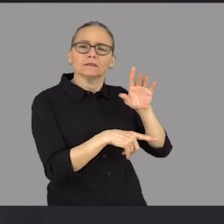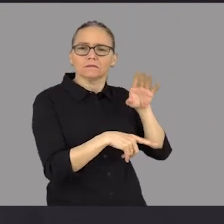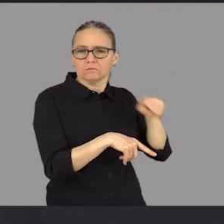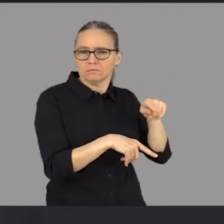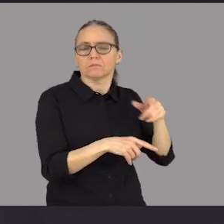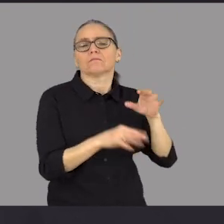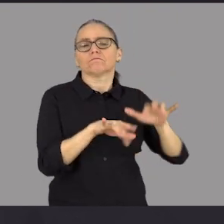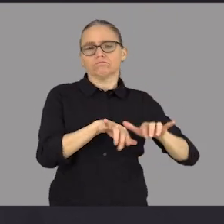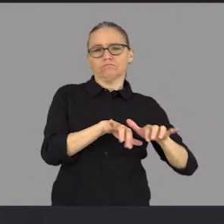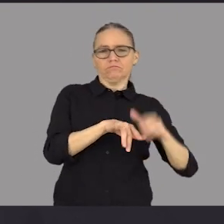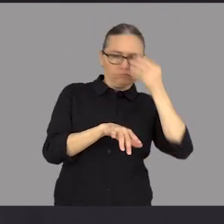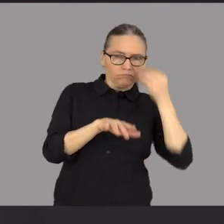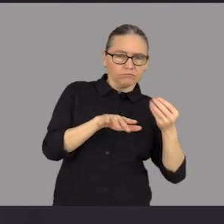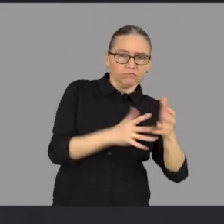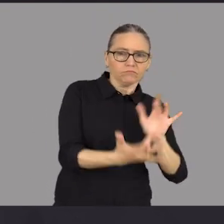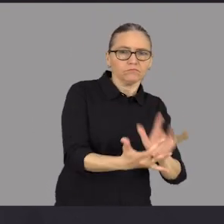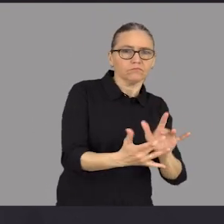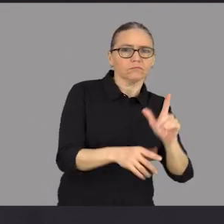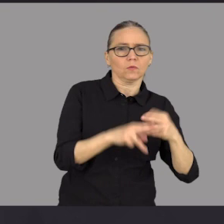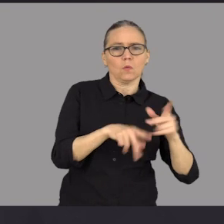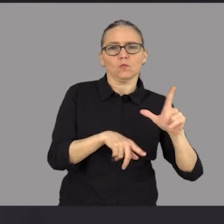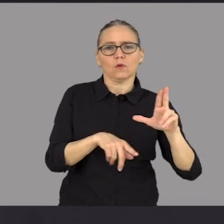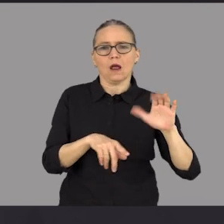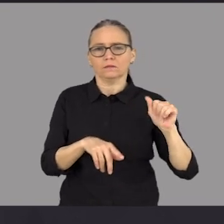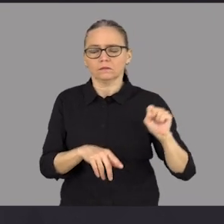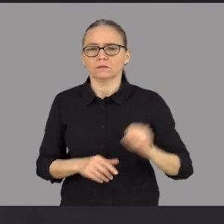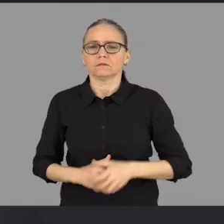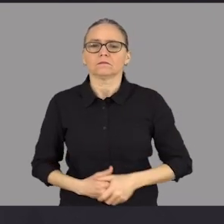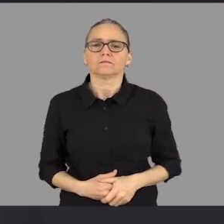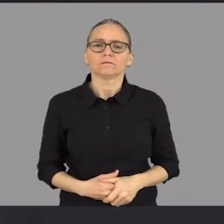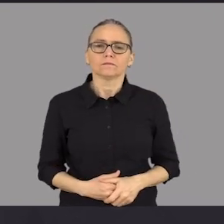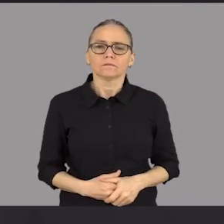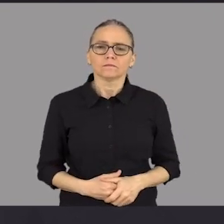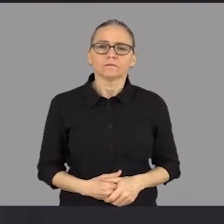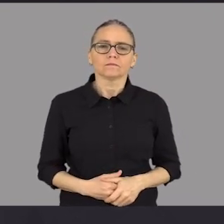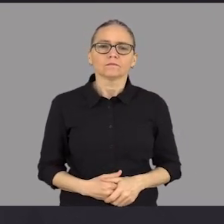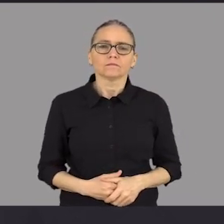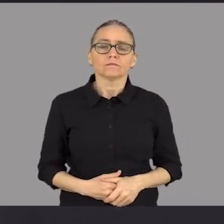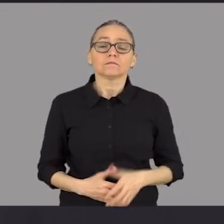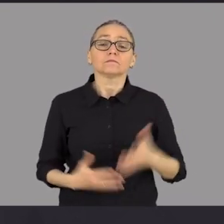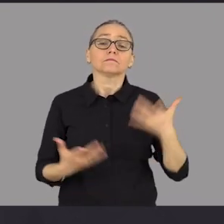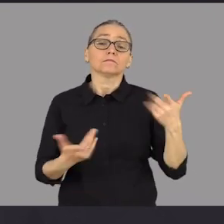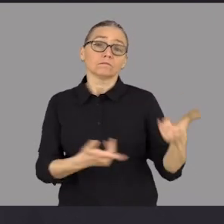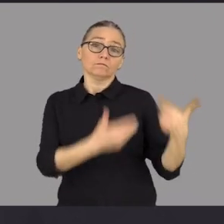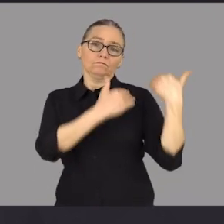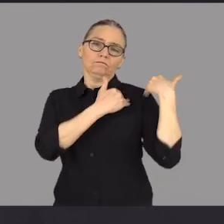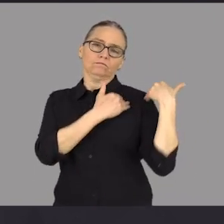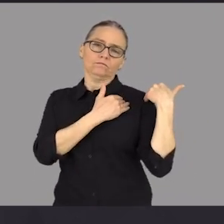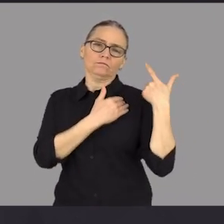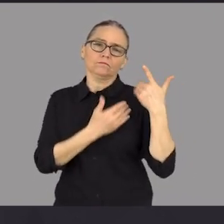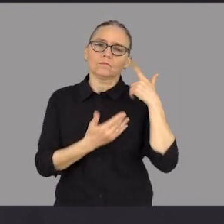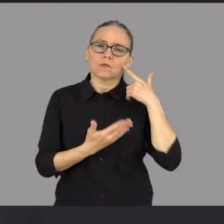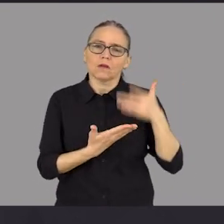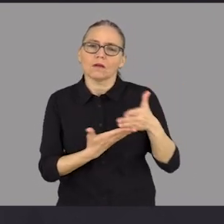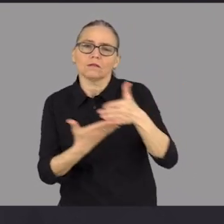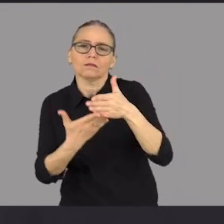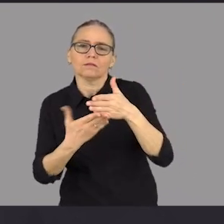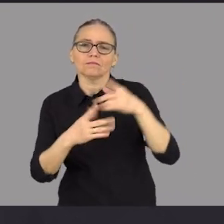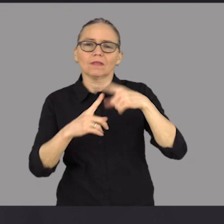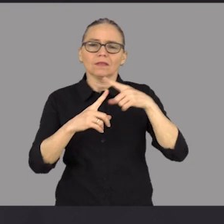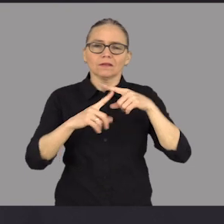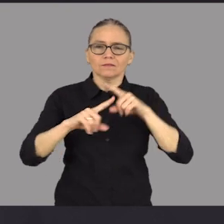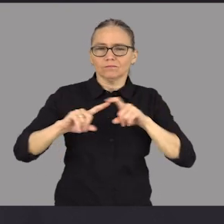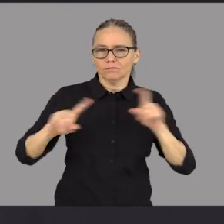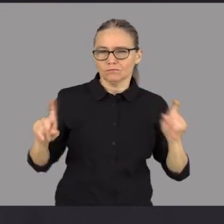If you run into any technical difficulties for today, please reach out to our technical support, Lucas Barton, through the chat box